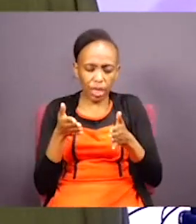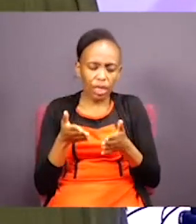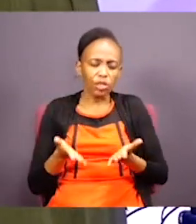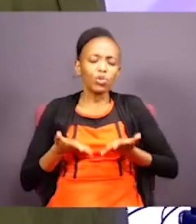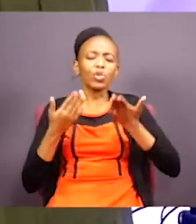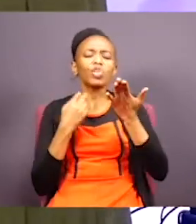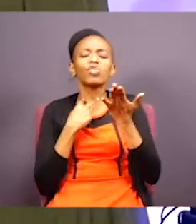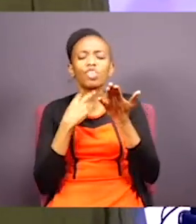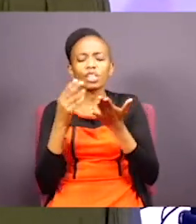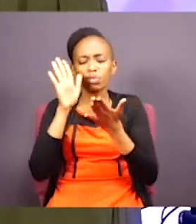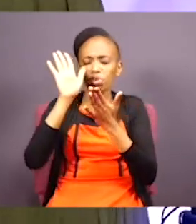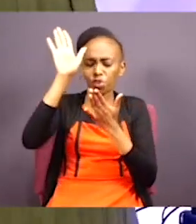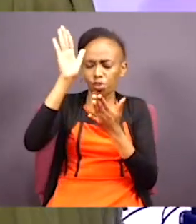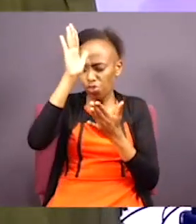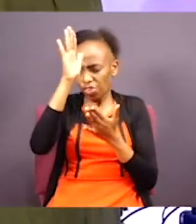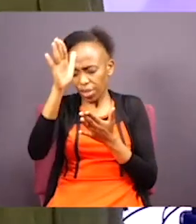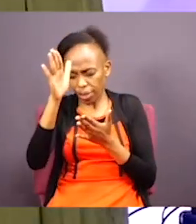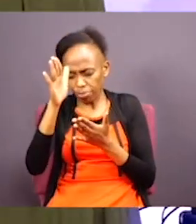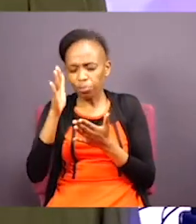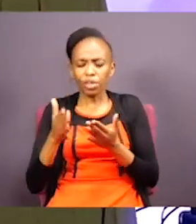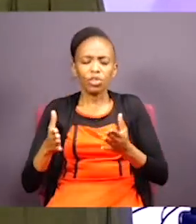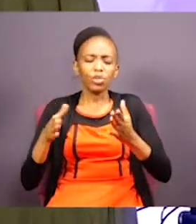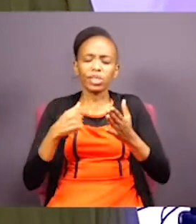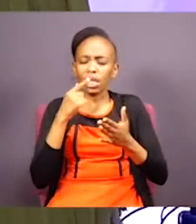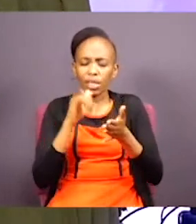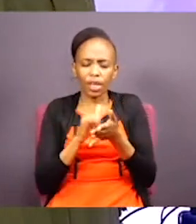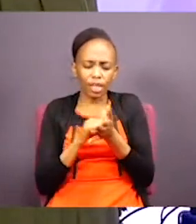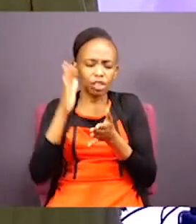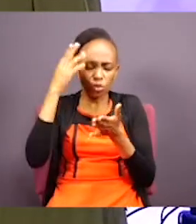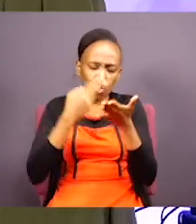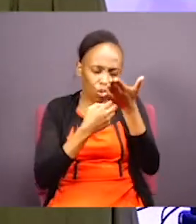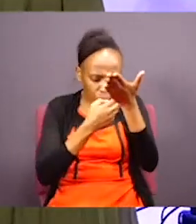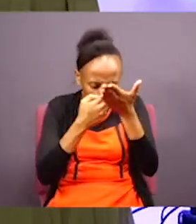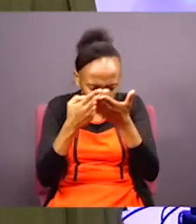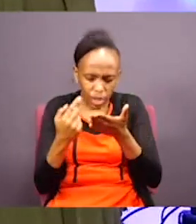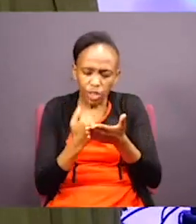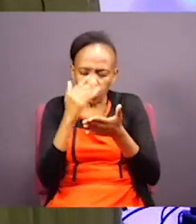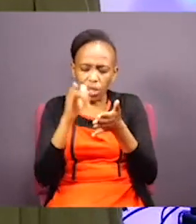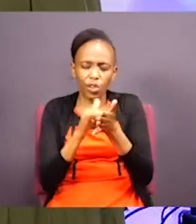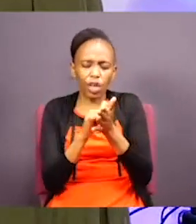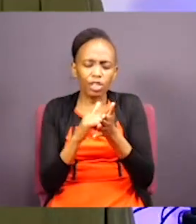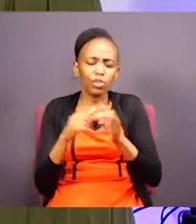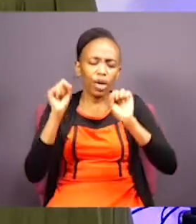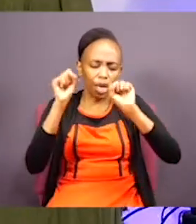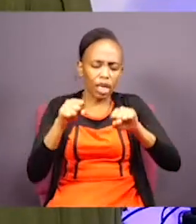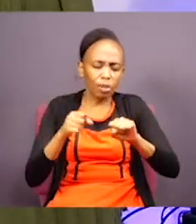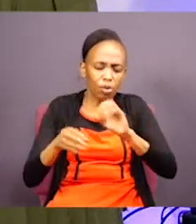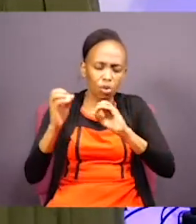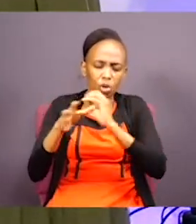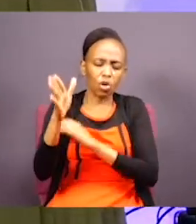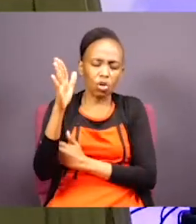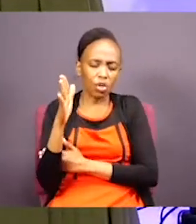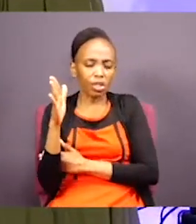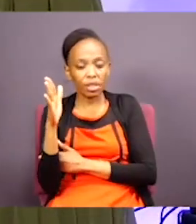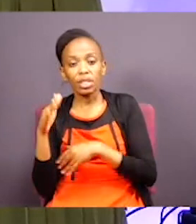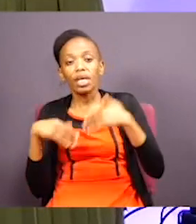Voices to you, O Abba Father, to say that you are holy, to say that you are able, O God.